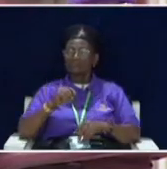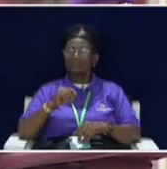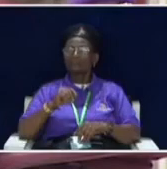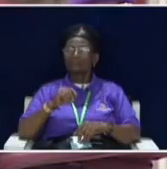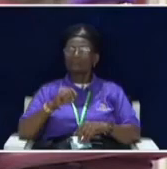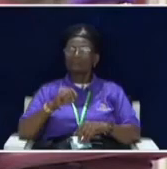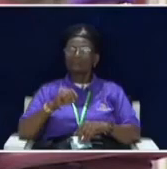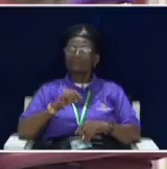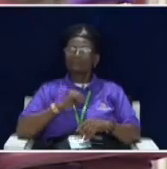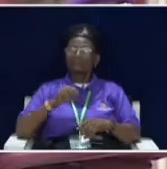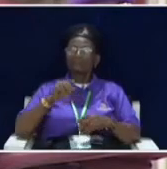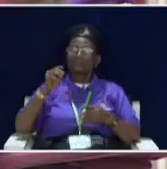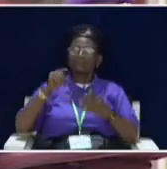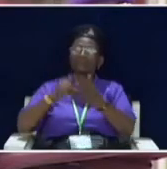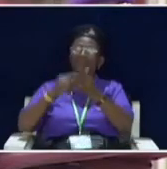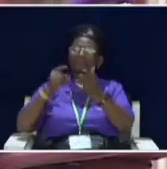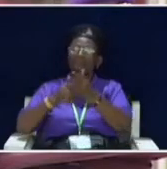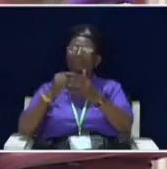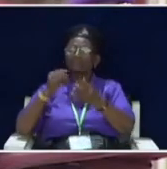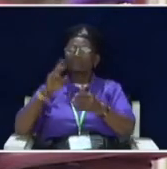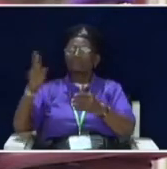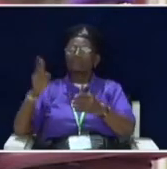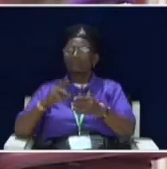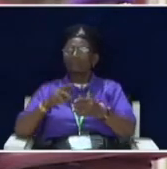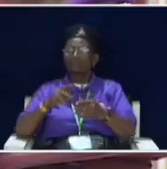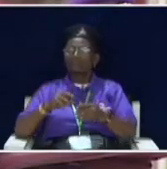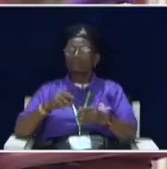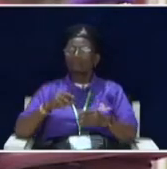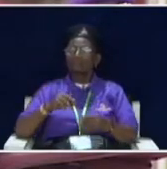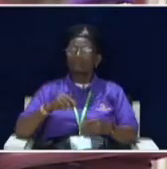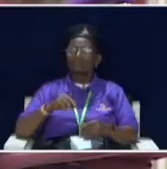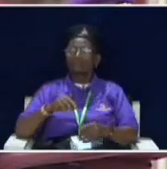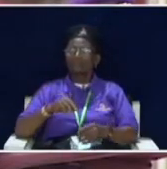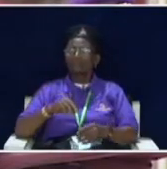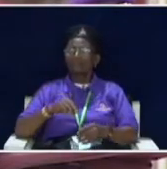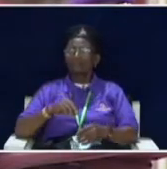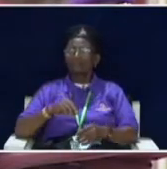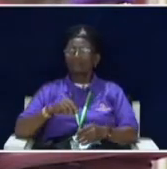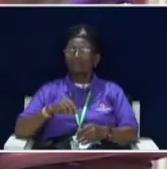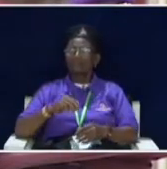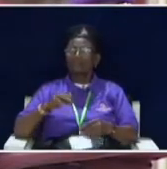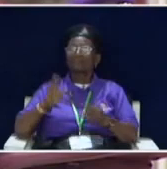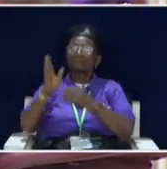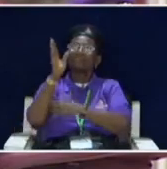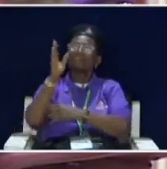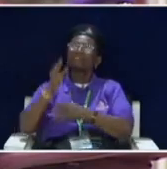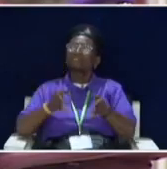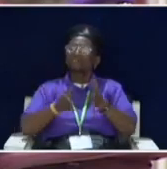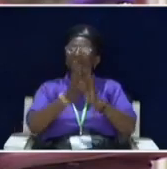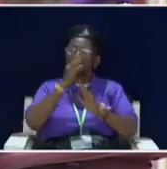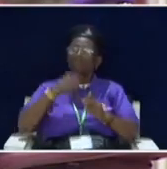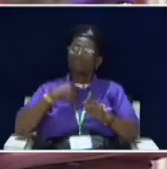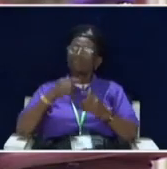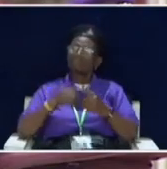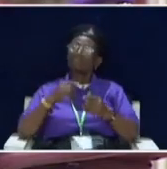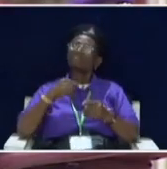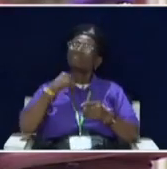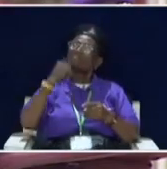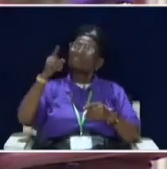to lejika. I said to her. Mo wa so fun wi pe. My daddy asked me to tell you. Daddy meaning so fun